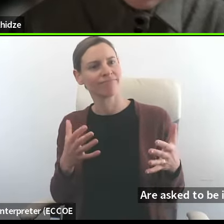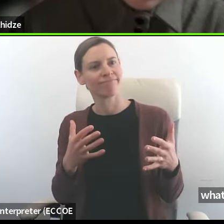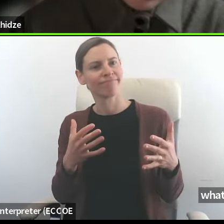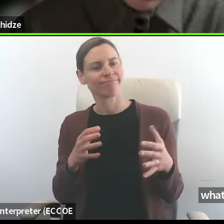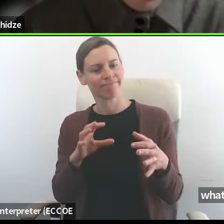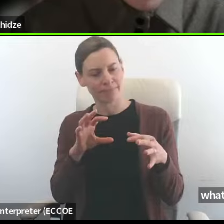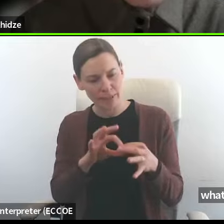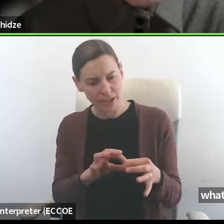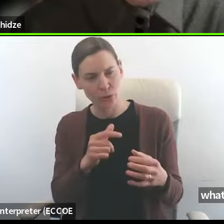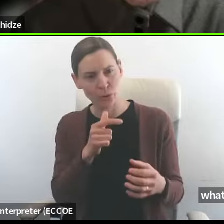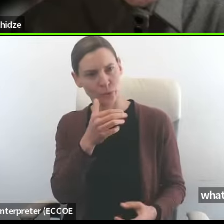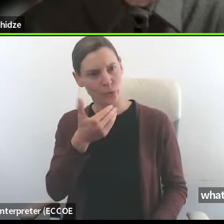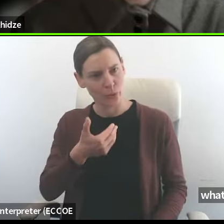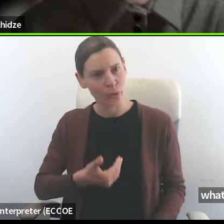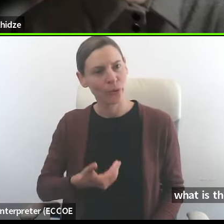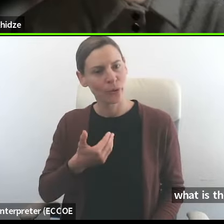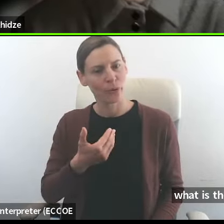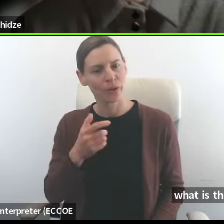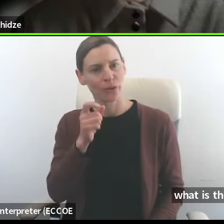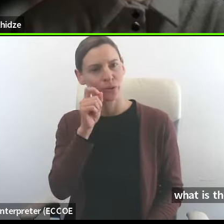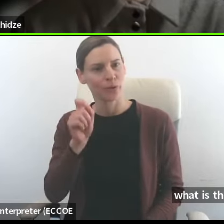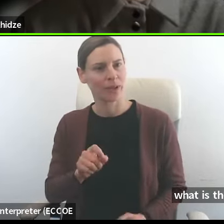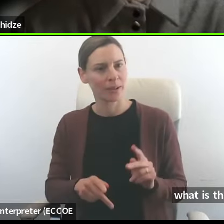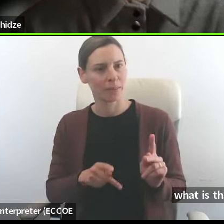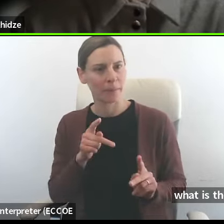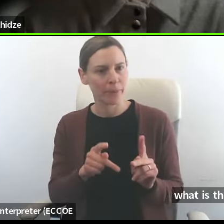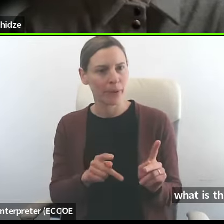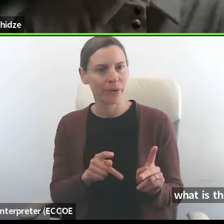language? Why you are so